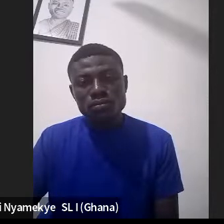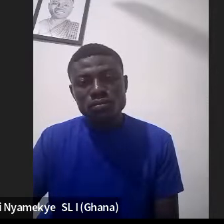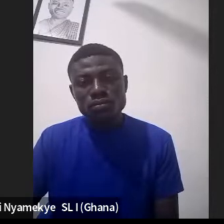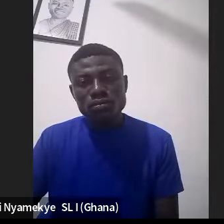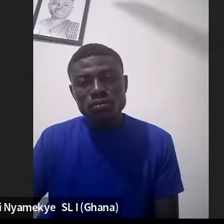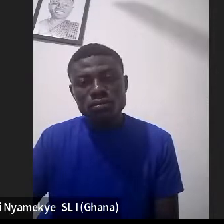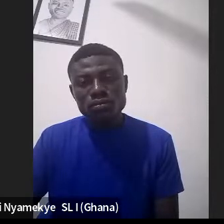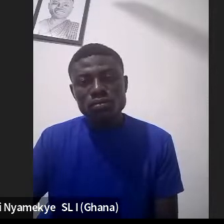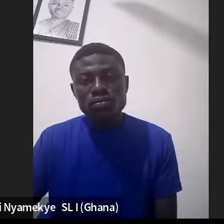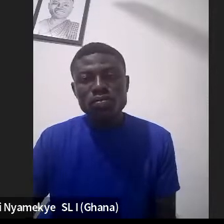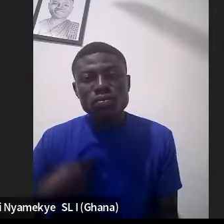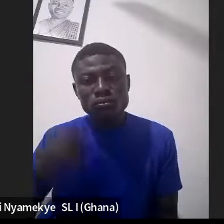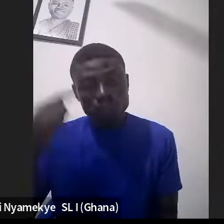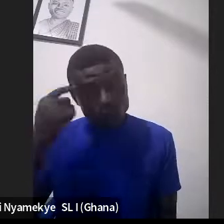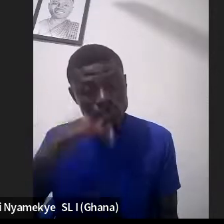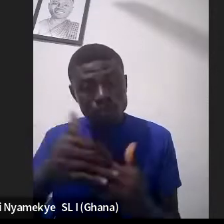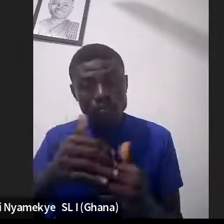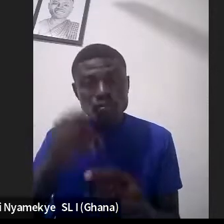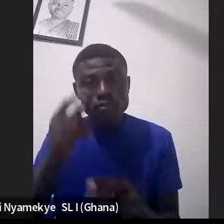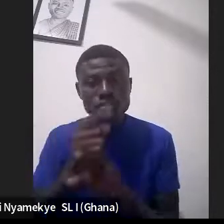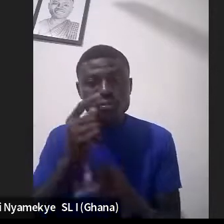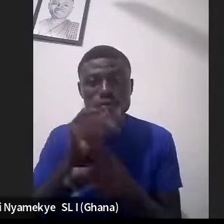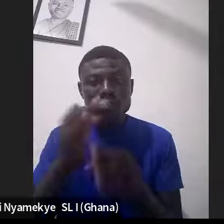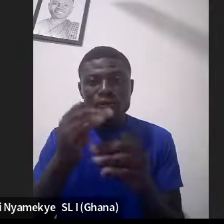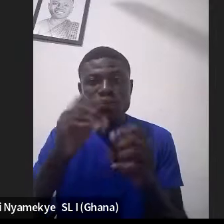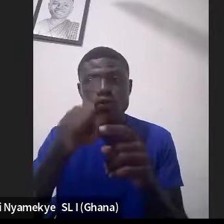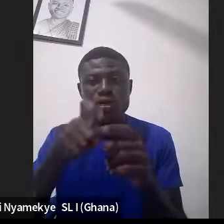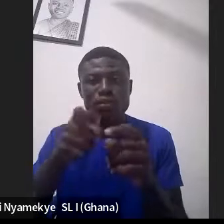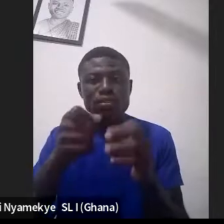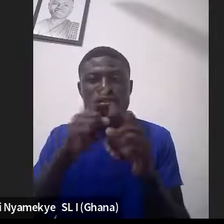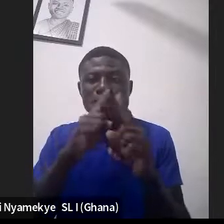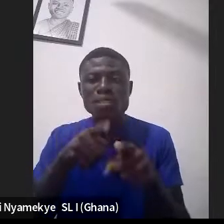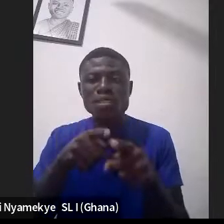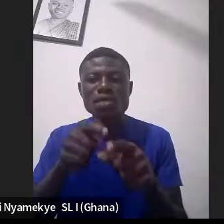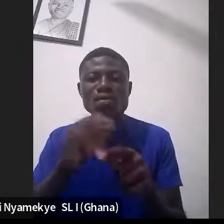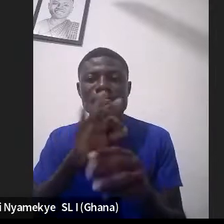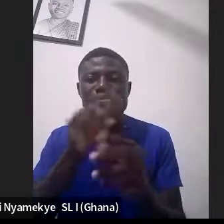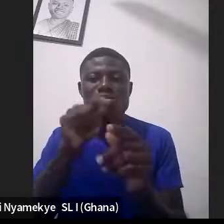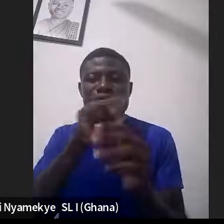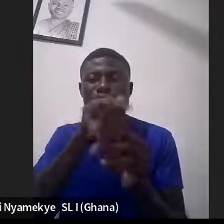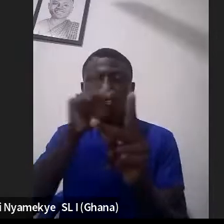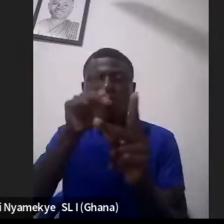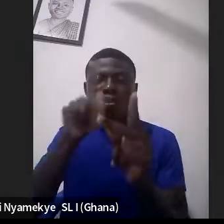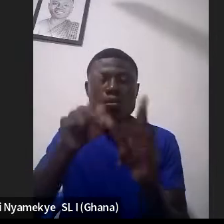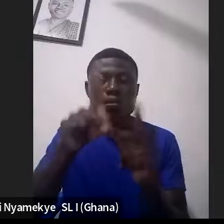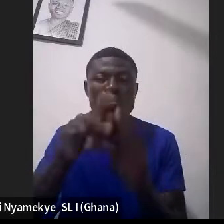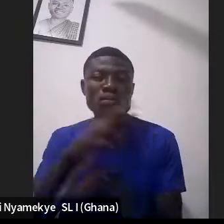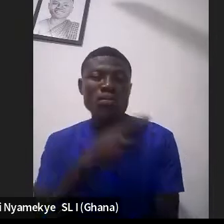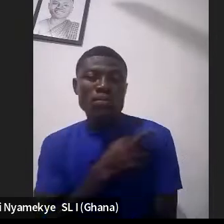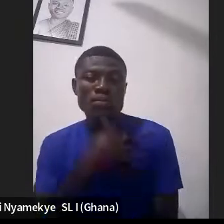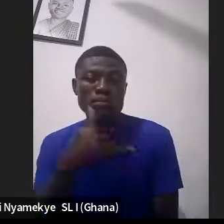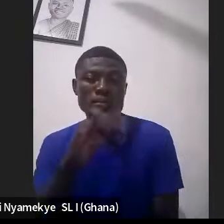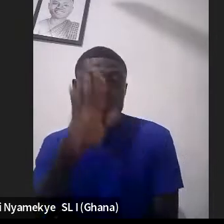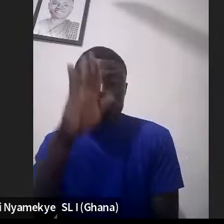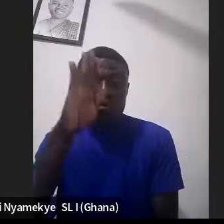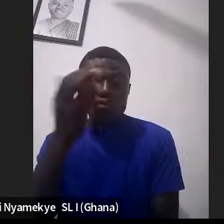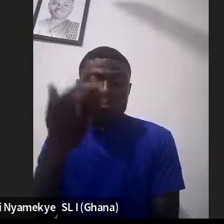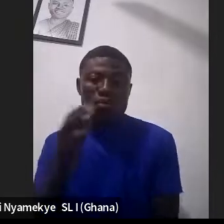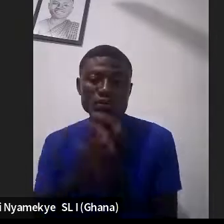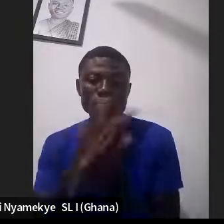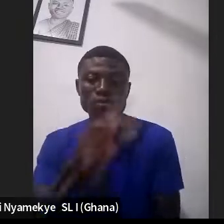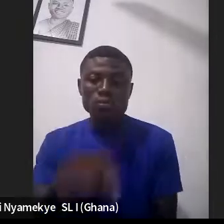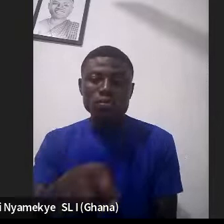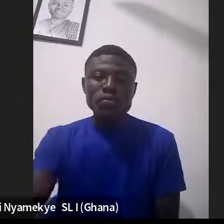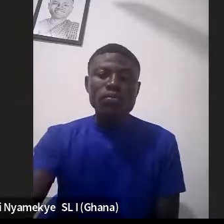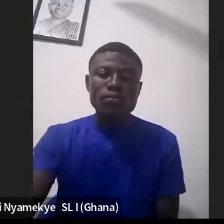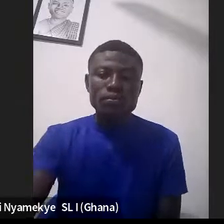I think you've done justice to the question very much. And Rosa, yes, your hand is still up. Any further question?